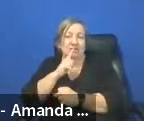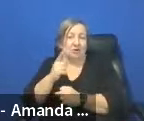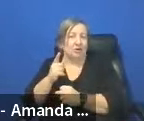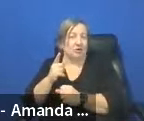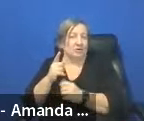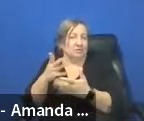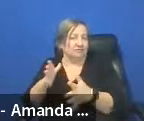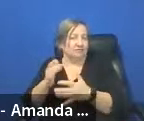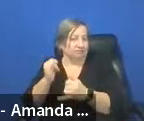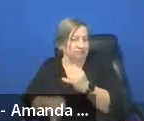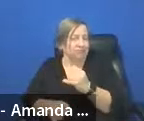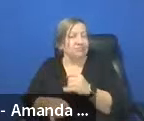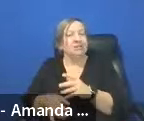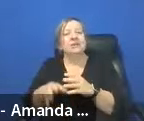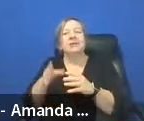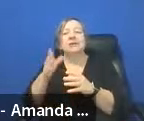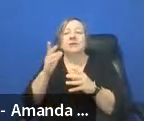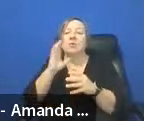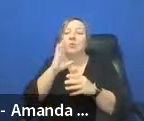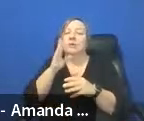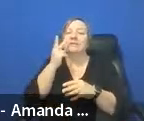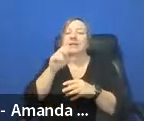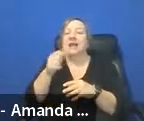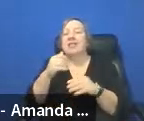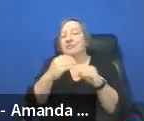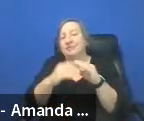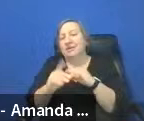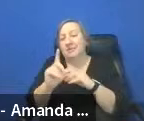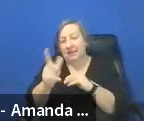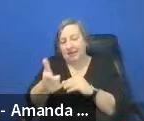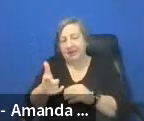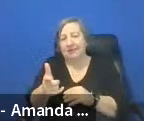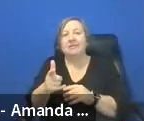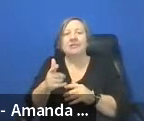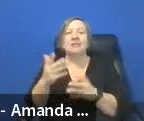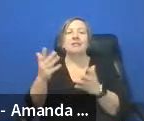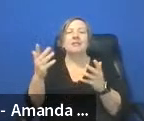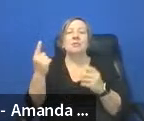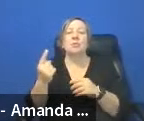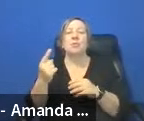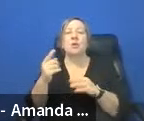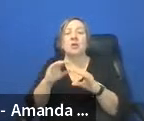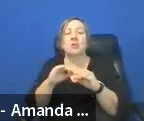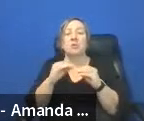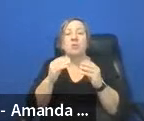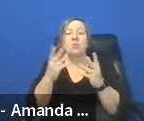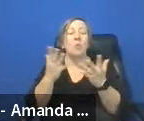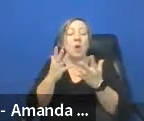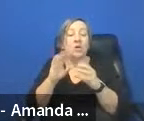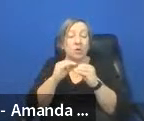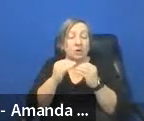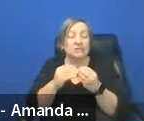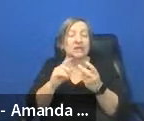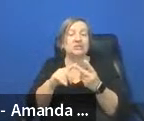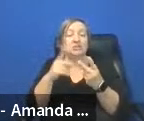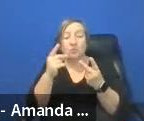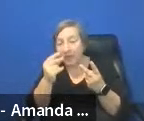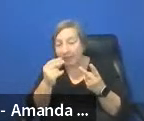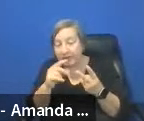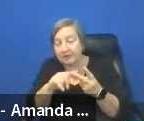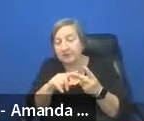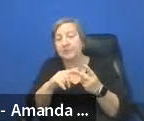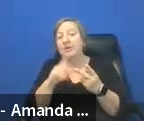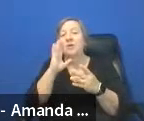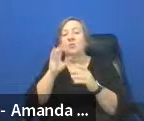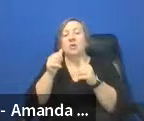so you should be able to see in a follow-up email what are the organizations, what they do, and then we will be